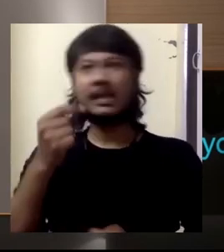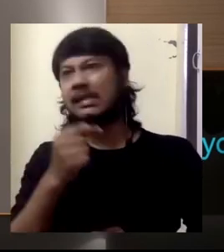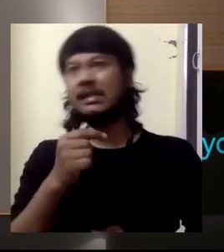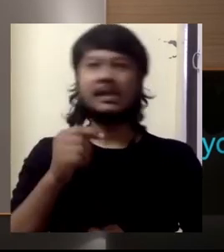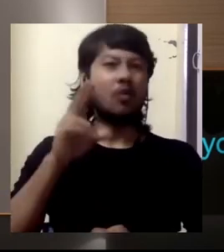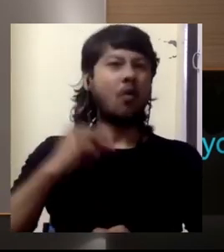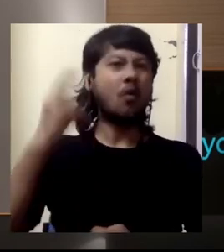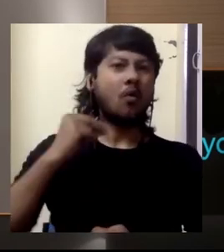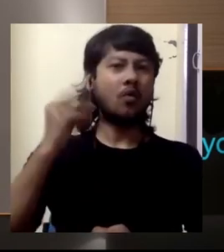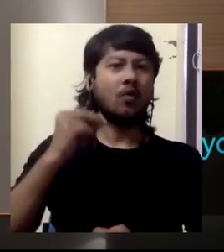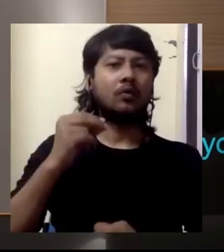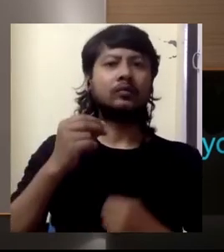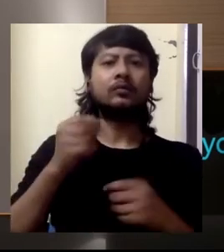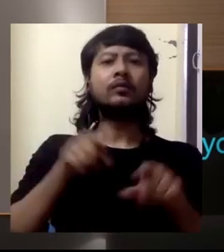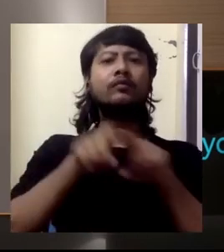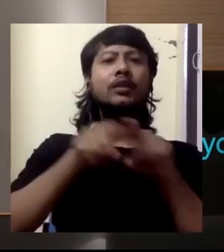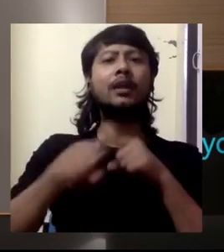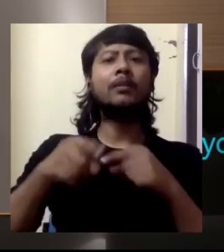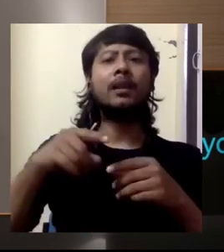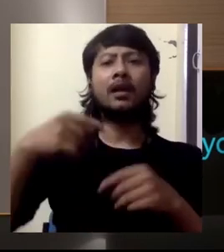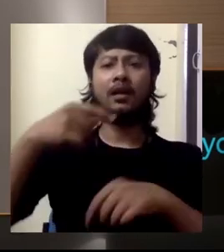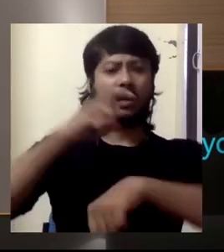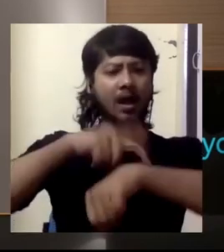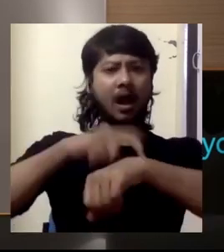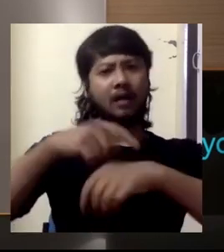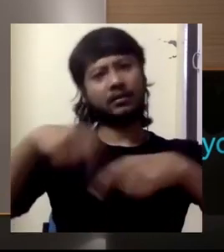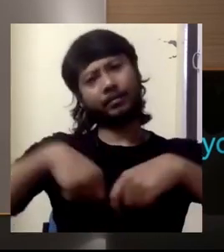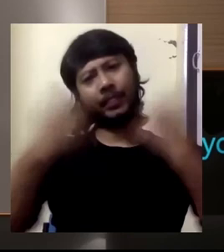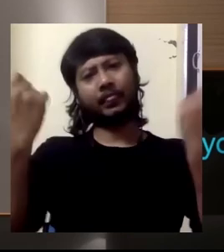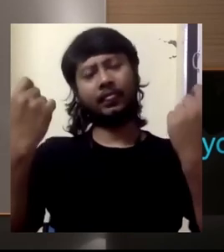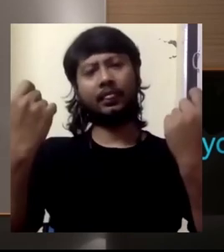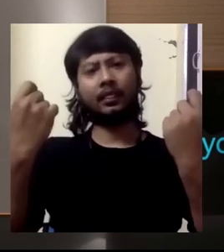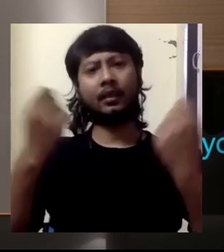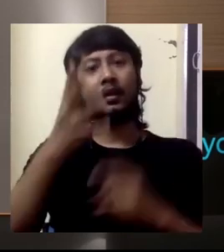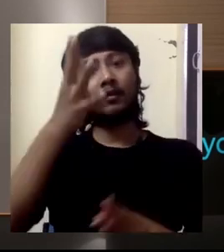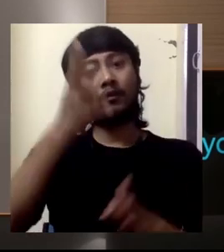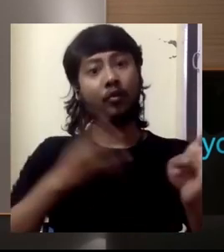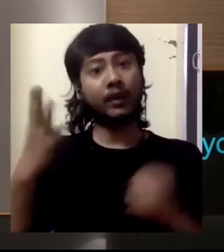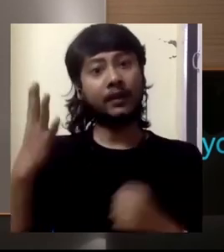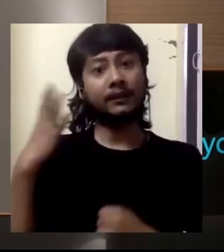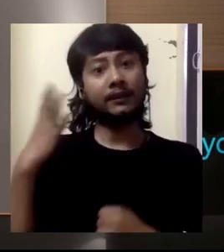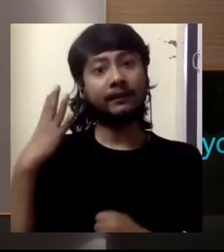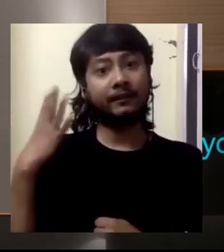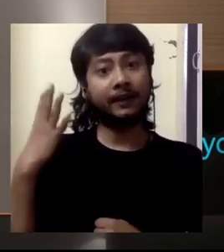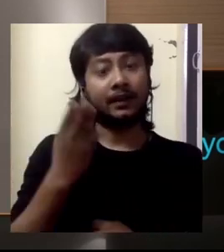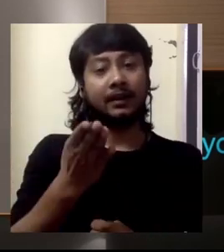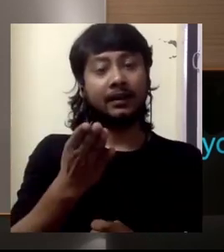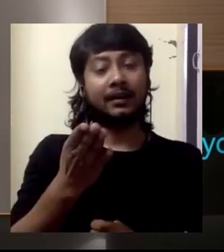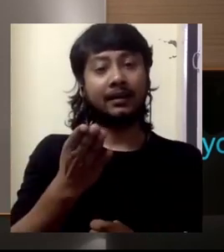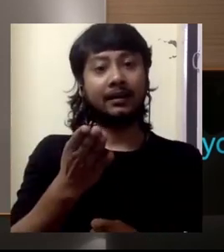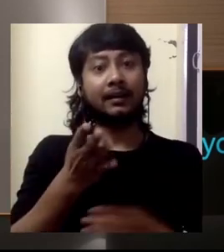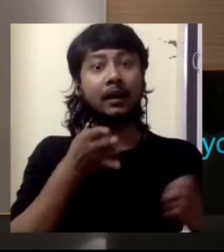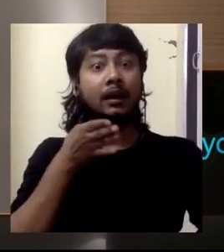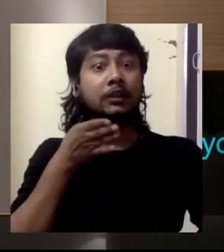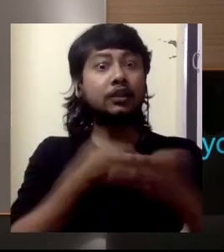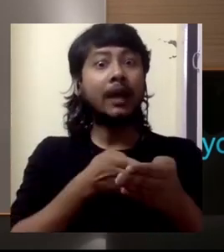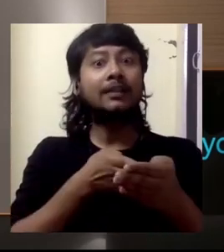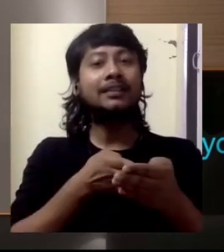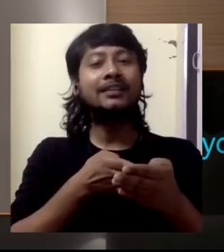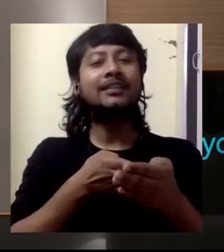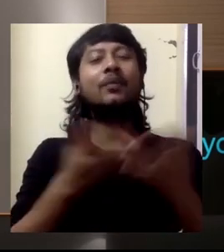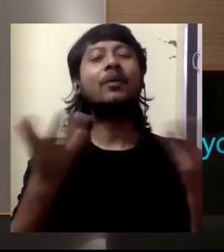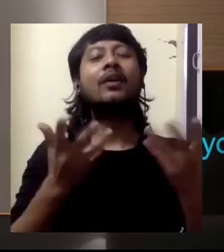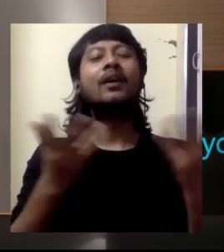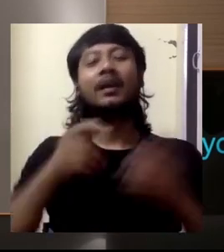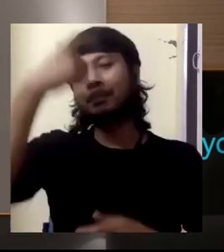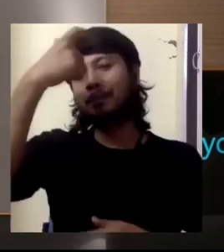wait another 4 or 5 years before you get anywhere. The challenge is that people don't know where to begin, right?